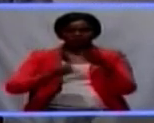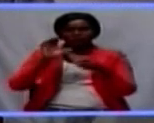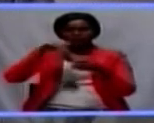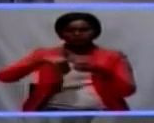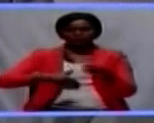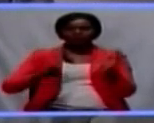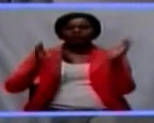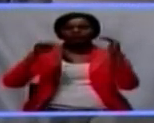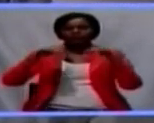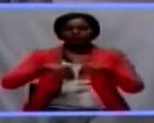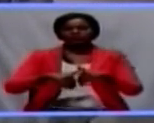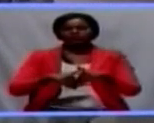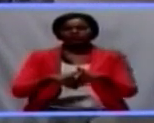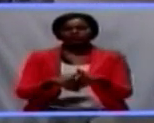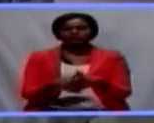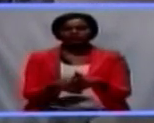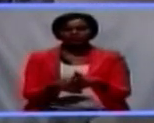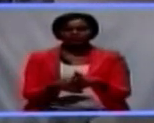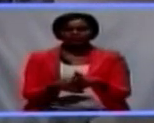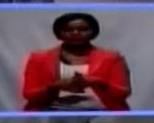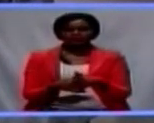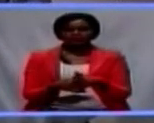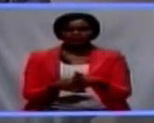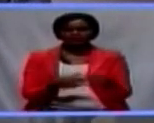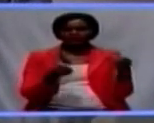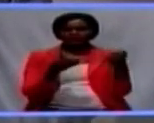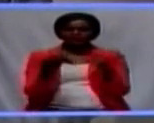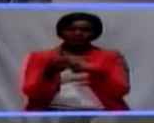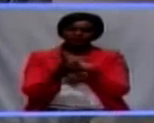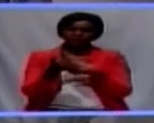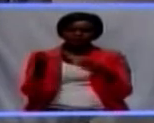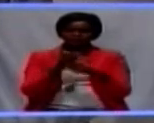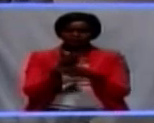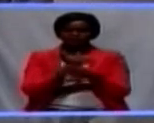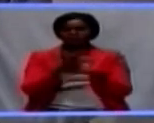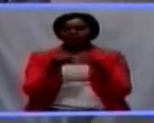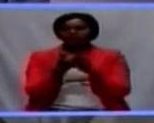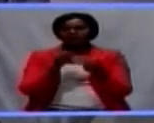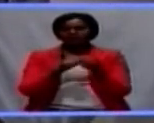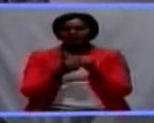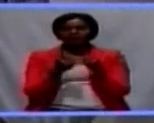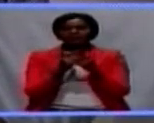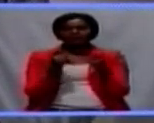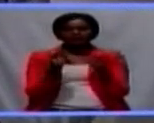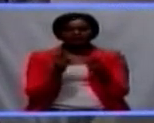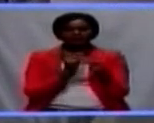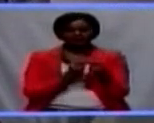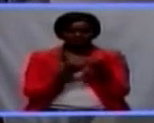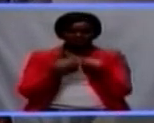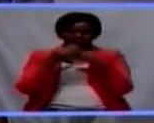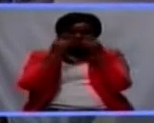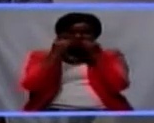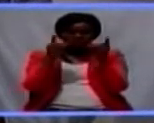depressed. So a lot of other businesses were affected. The fact that we have declared a